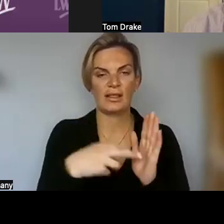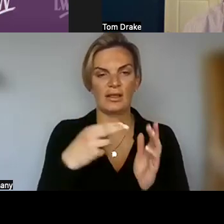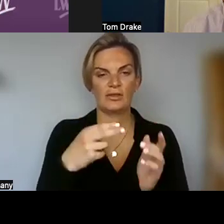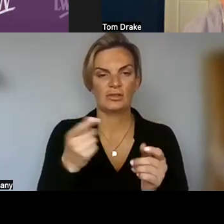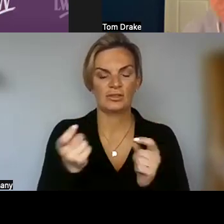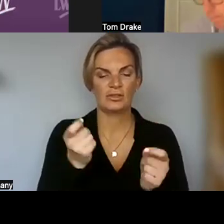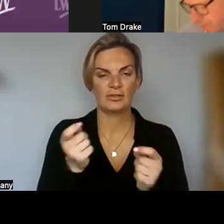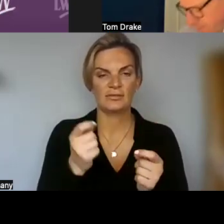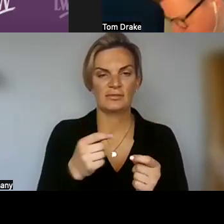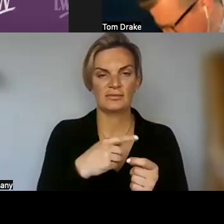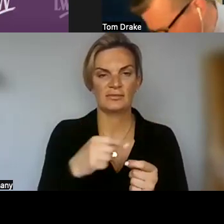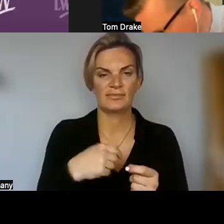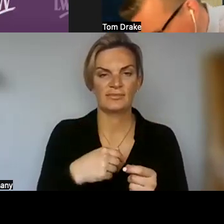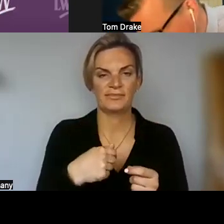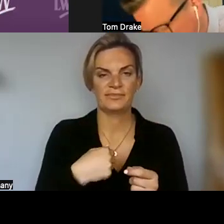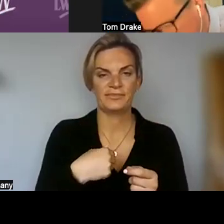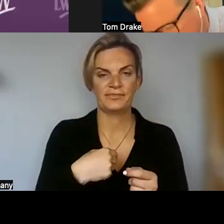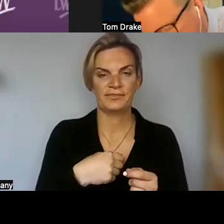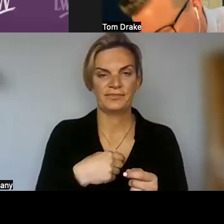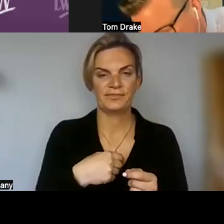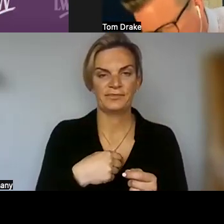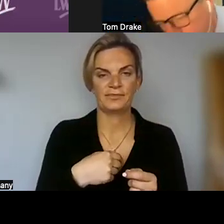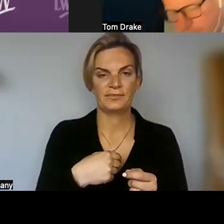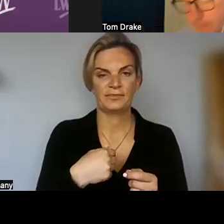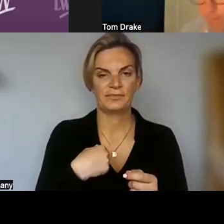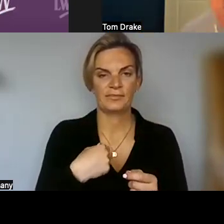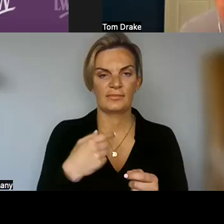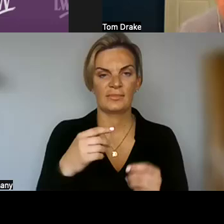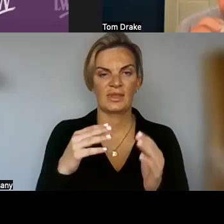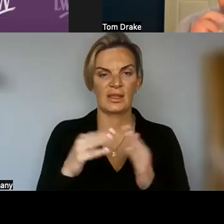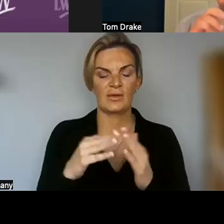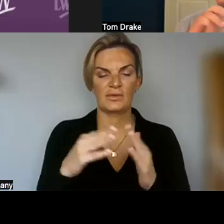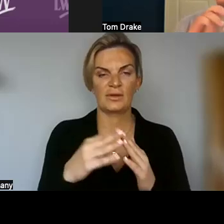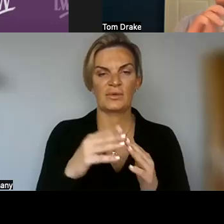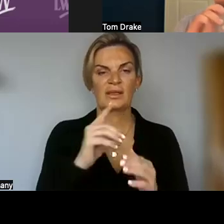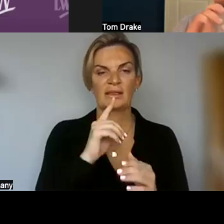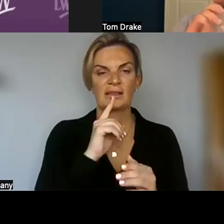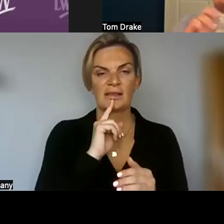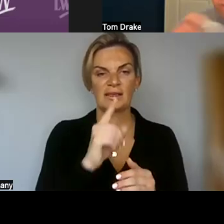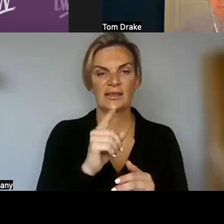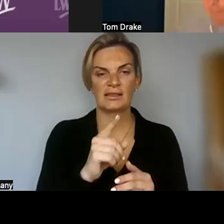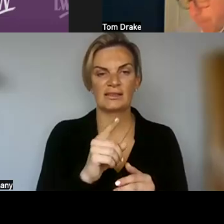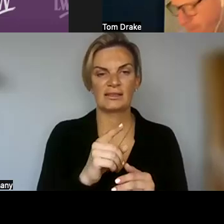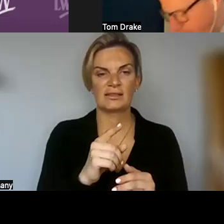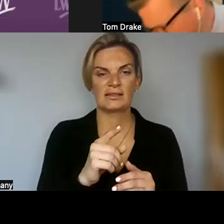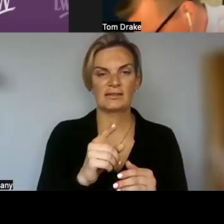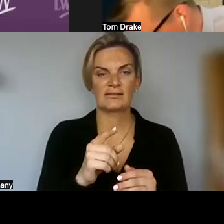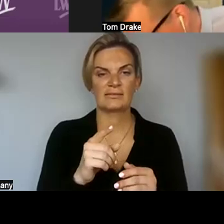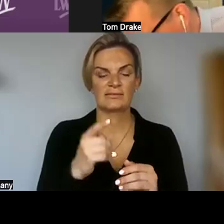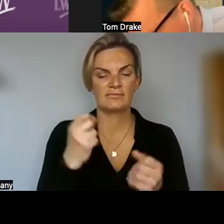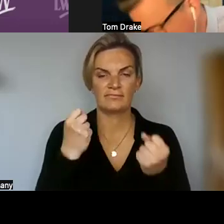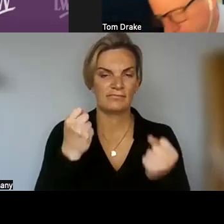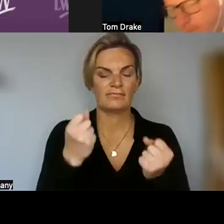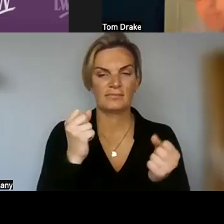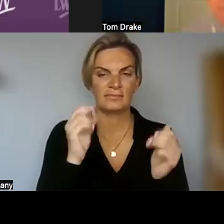I voted not to opt out of it. Our downtown is a postage stamp. If you blinked, you drive through it and